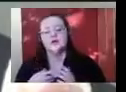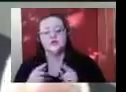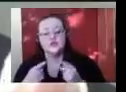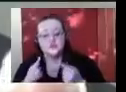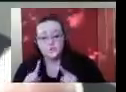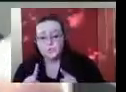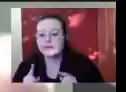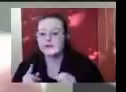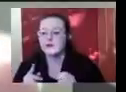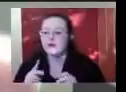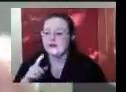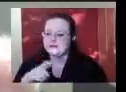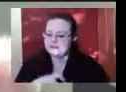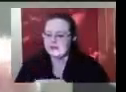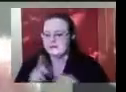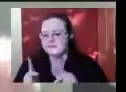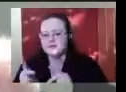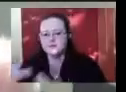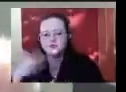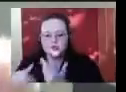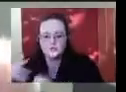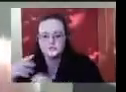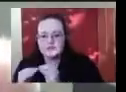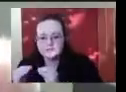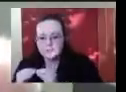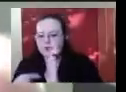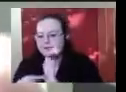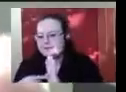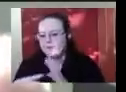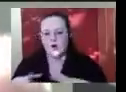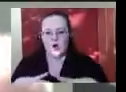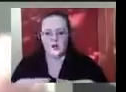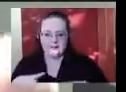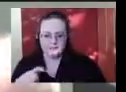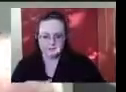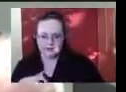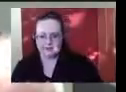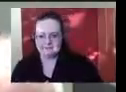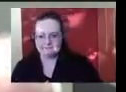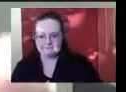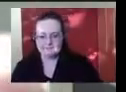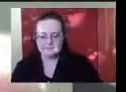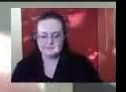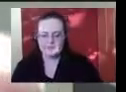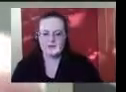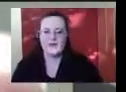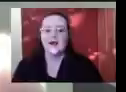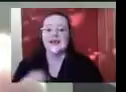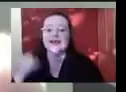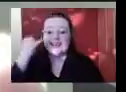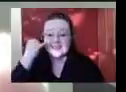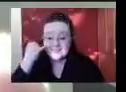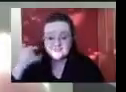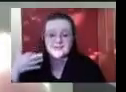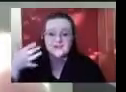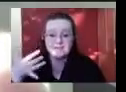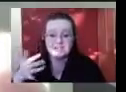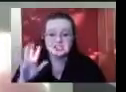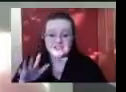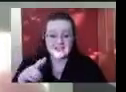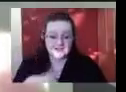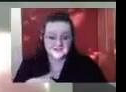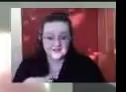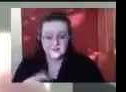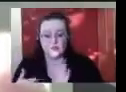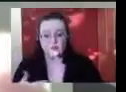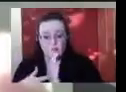example, after a holiday period, and I mentioned this before. And school boards will have a process in place should that be required. All staff